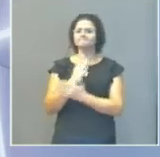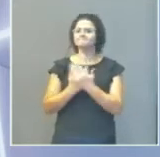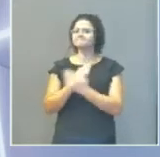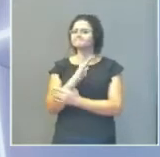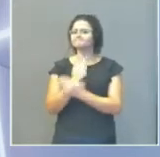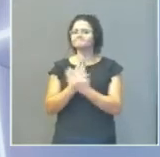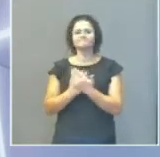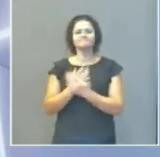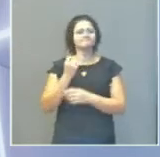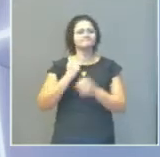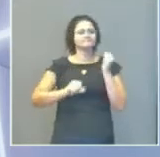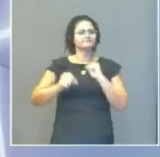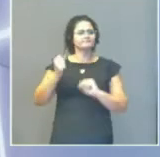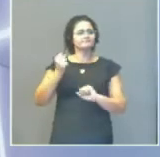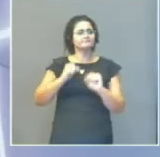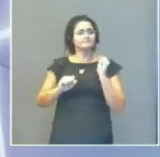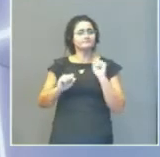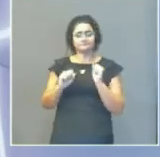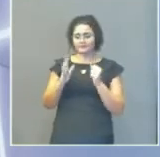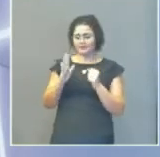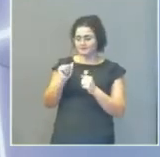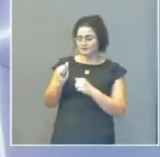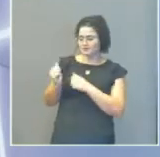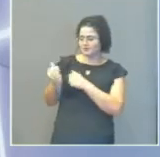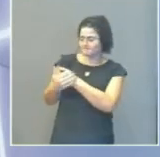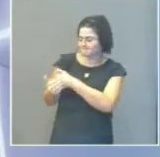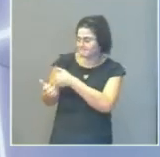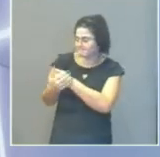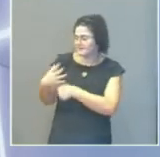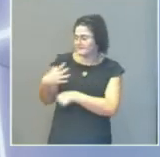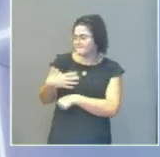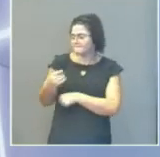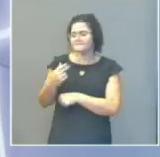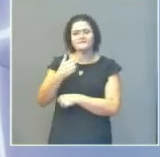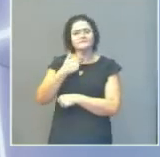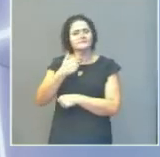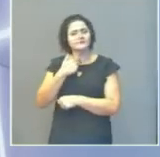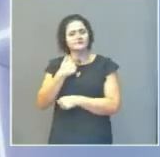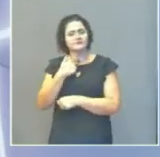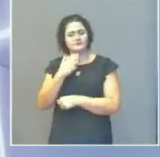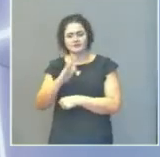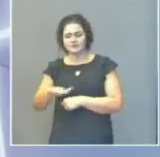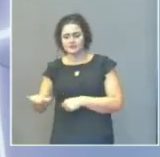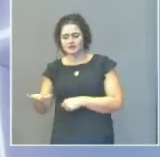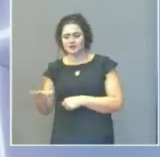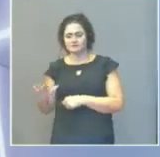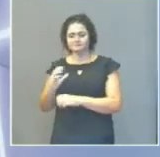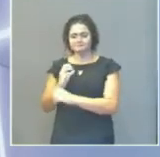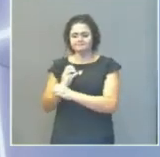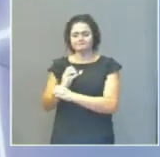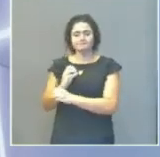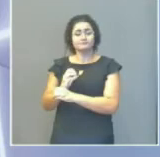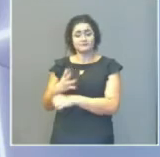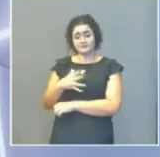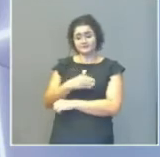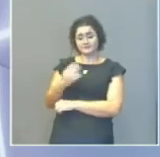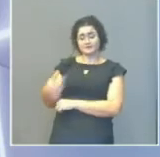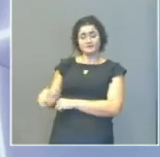The mother could not comfort the child. The mother could not appeal to the child. This was her child, and what could she